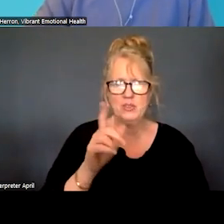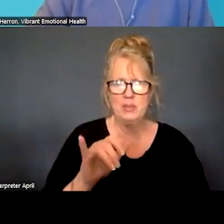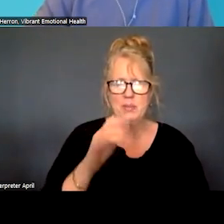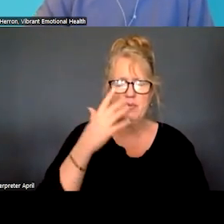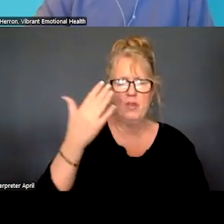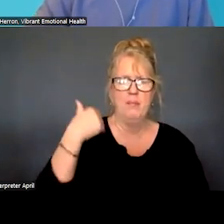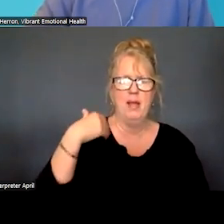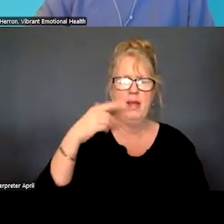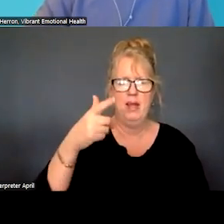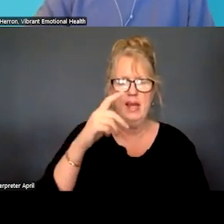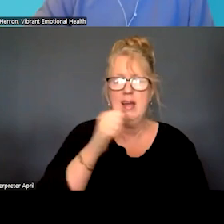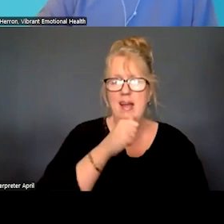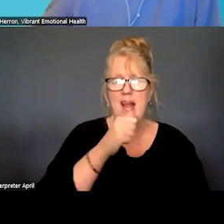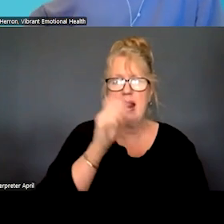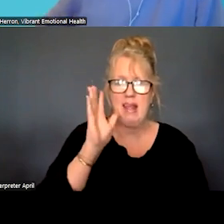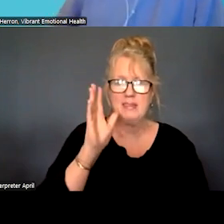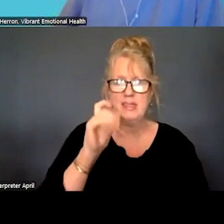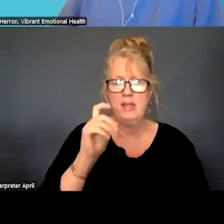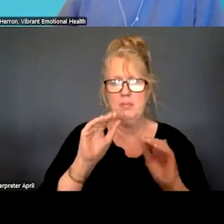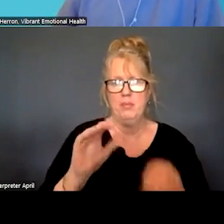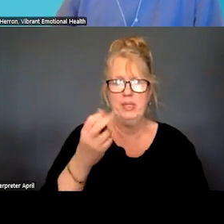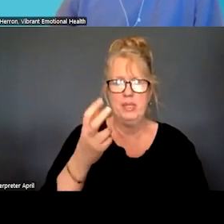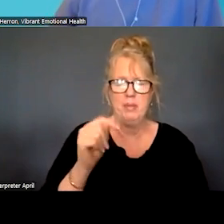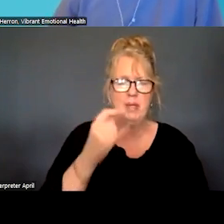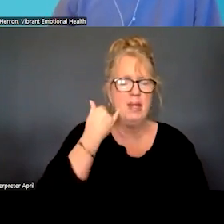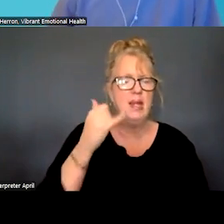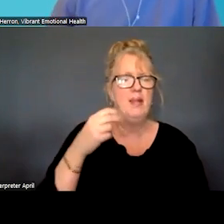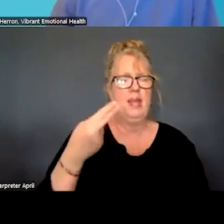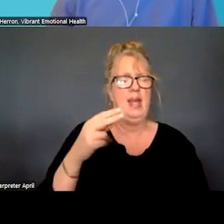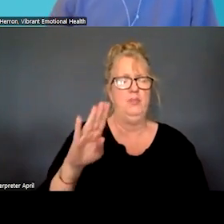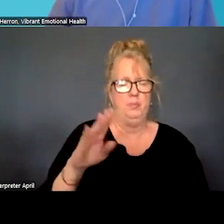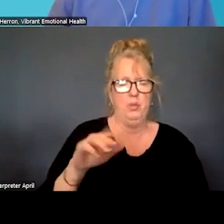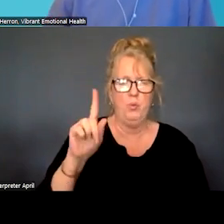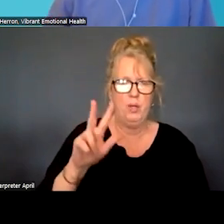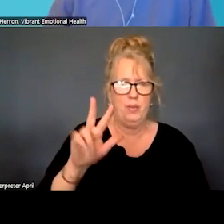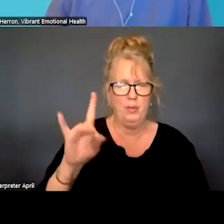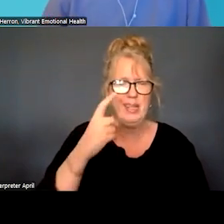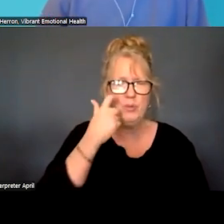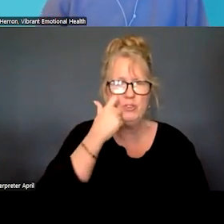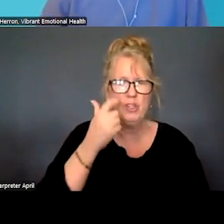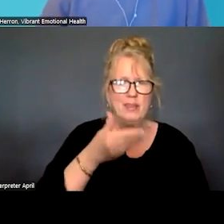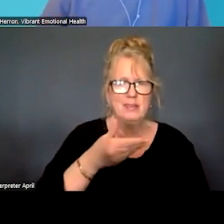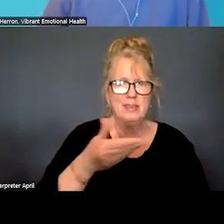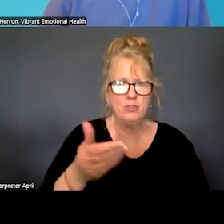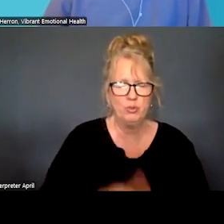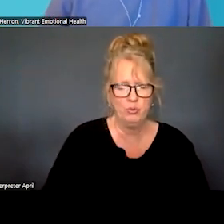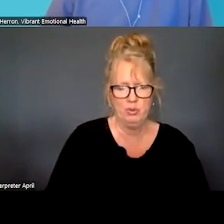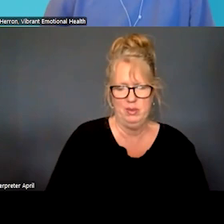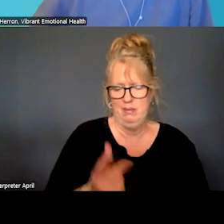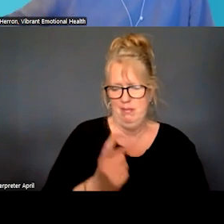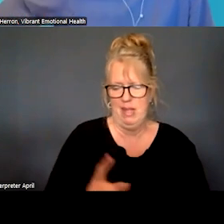put in the chat that Alaska House Bill 138 was just introduced last